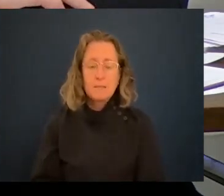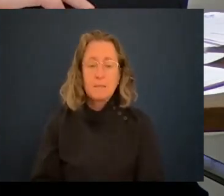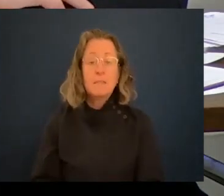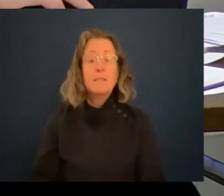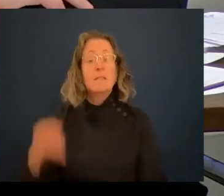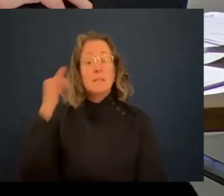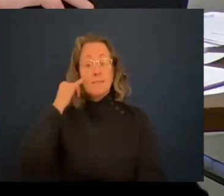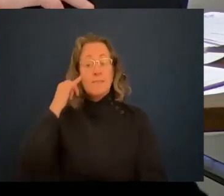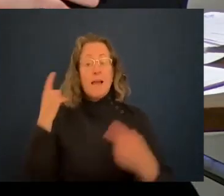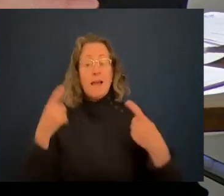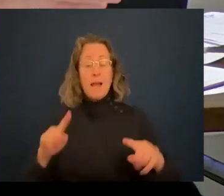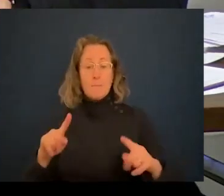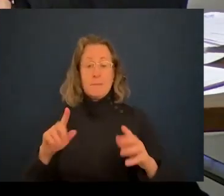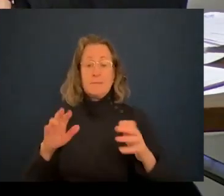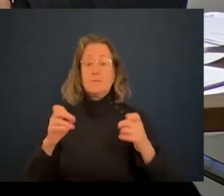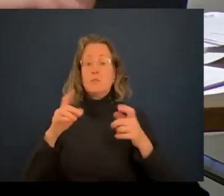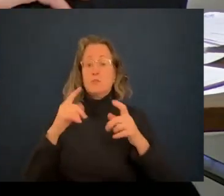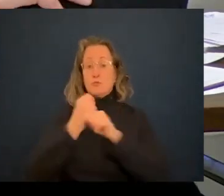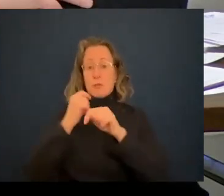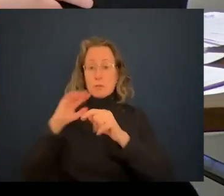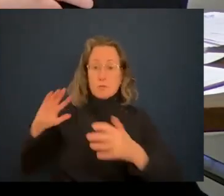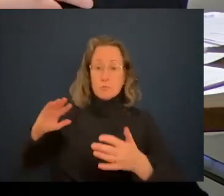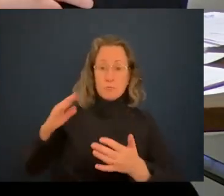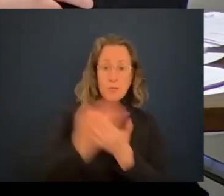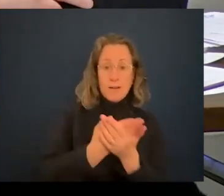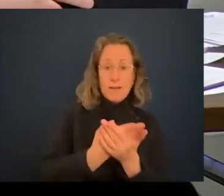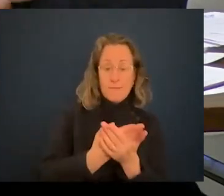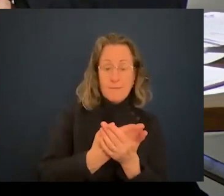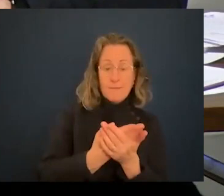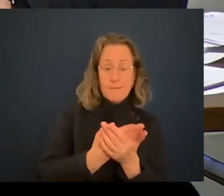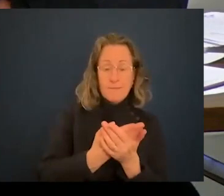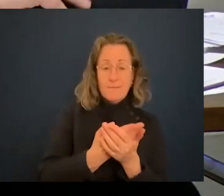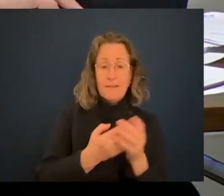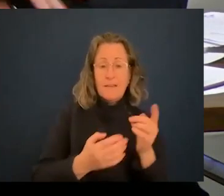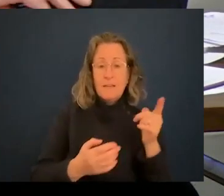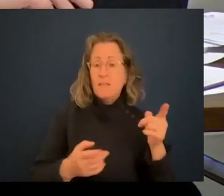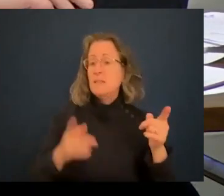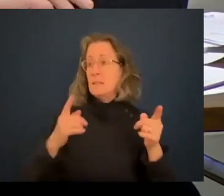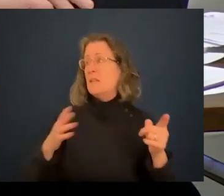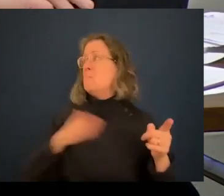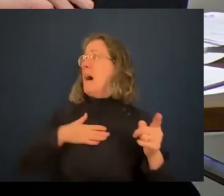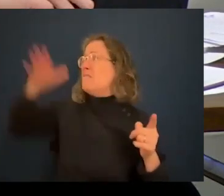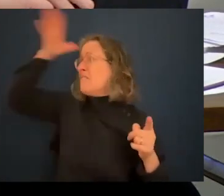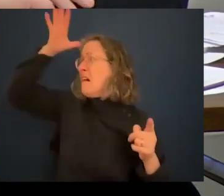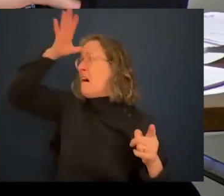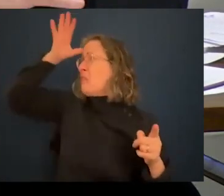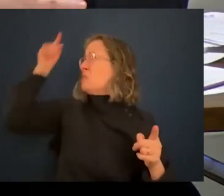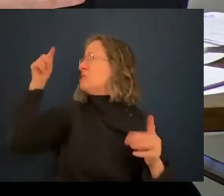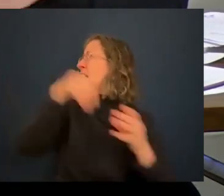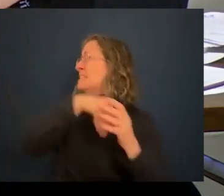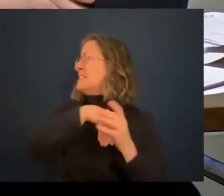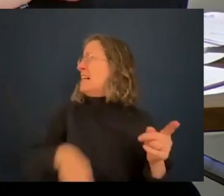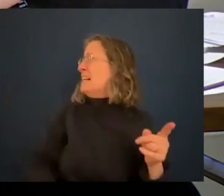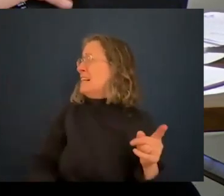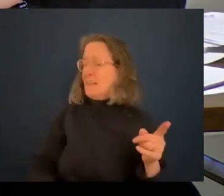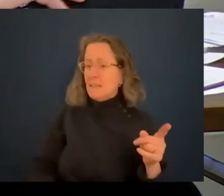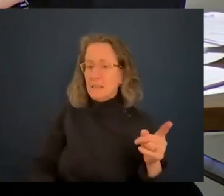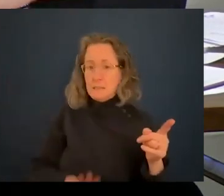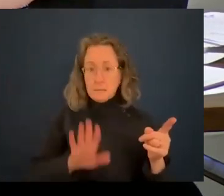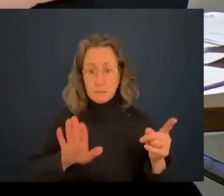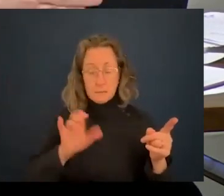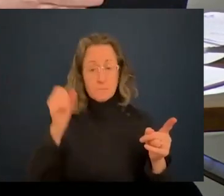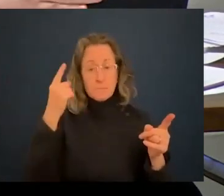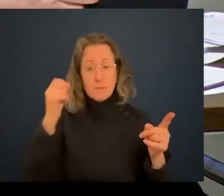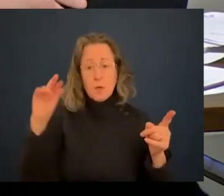and somebody comes out and says yes um my father's in the building we don't have to abide by the OSHA